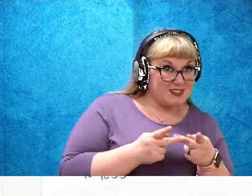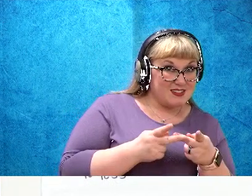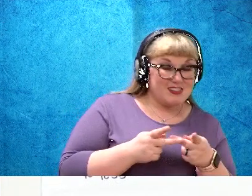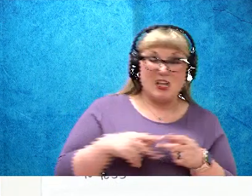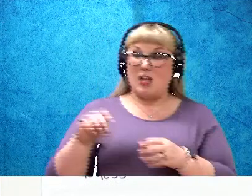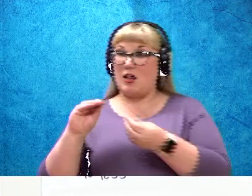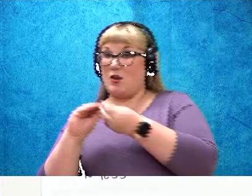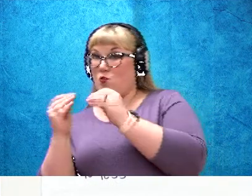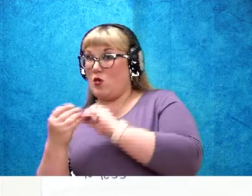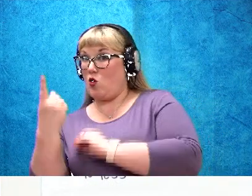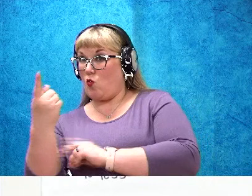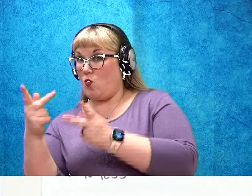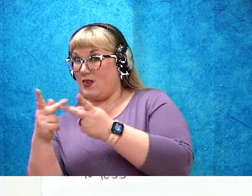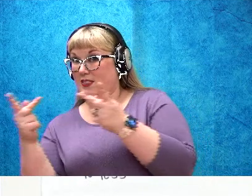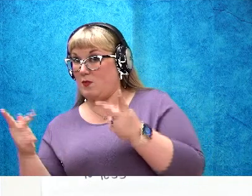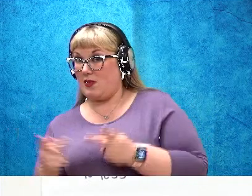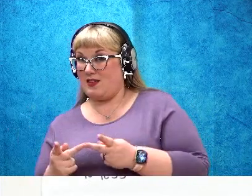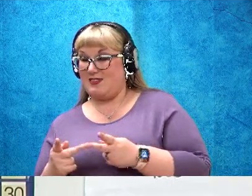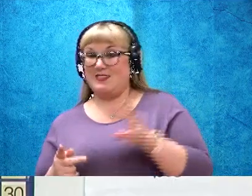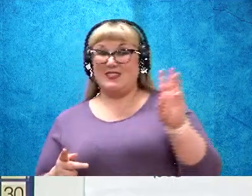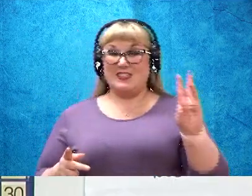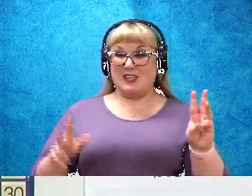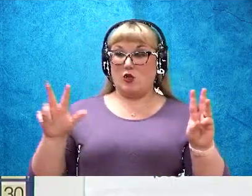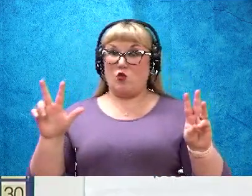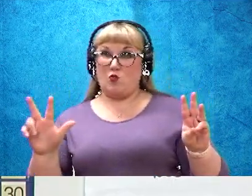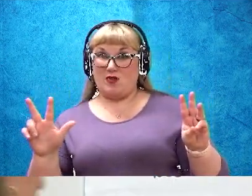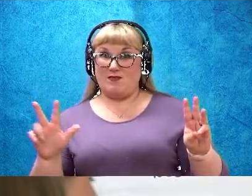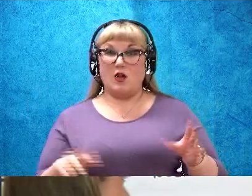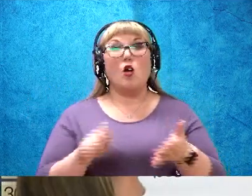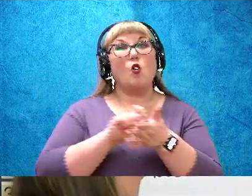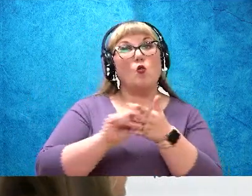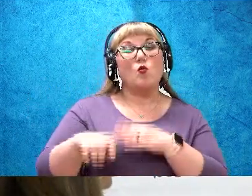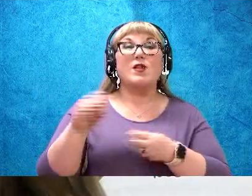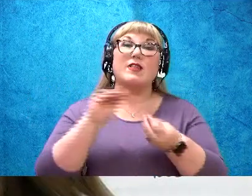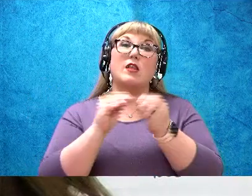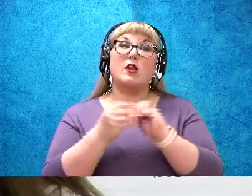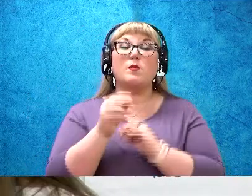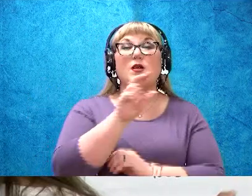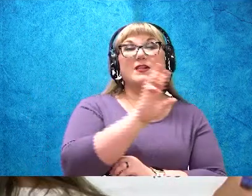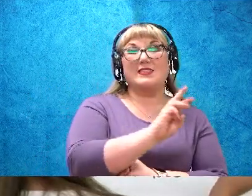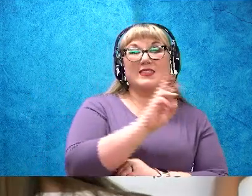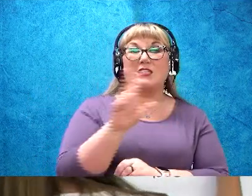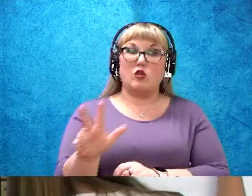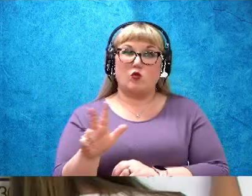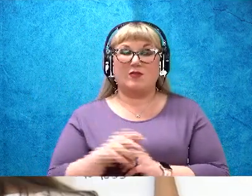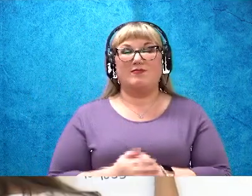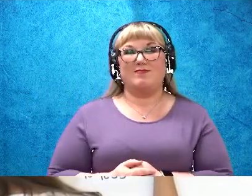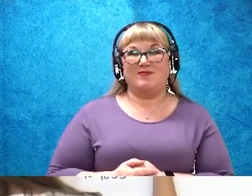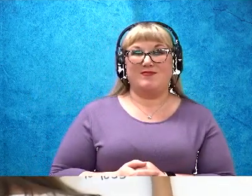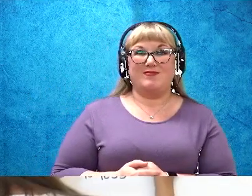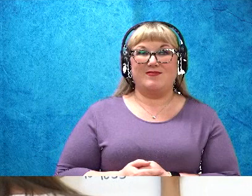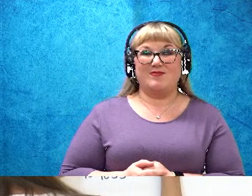and a digit in the ones place. So I'm going to write the number 63.